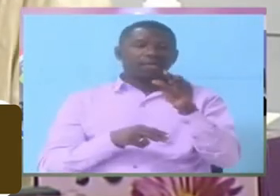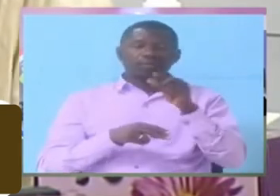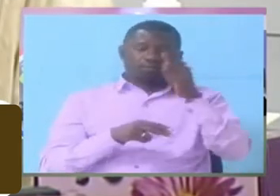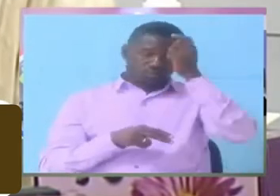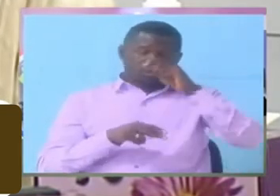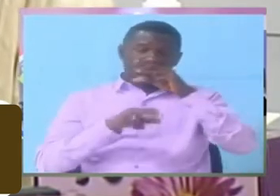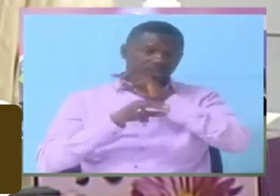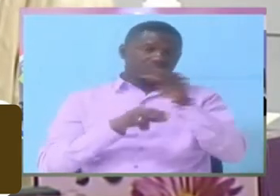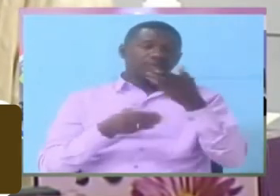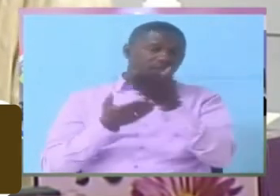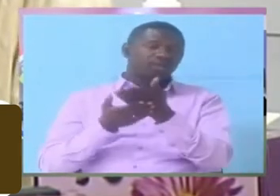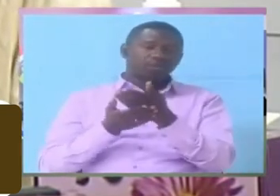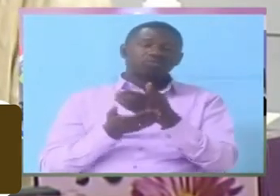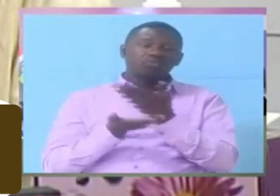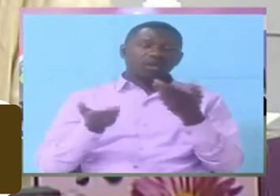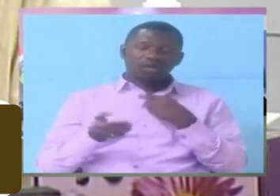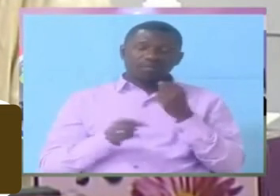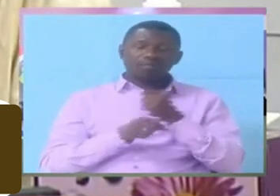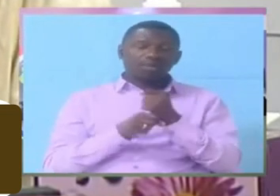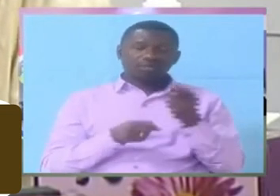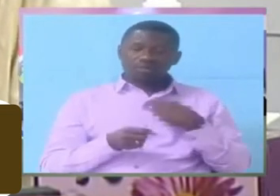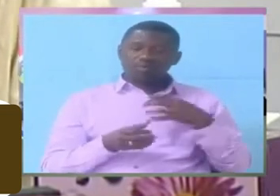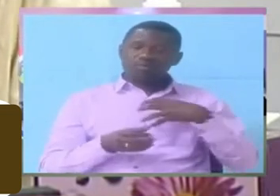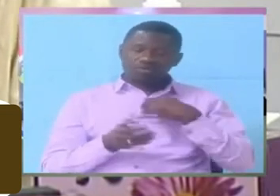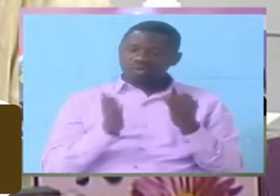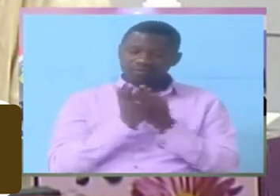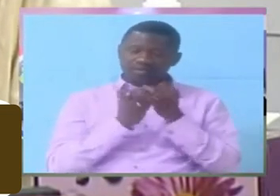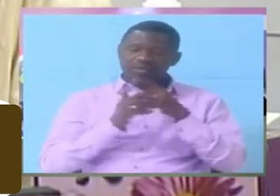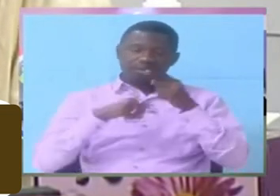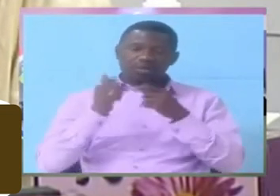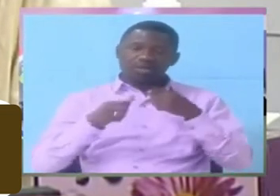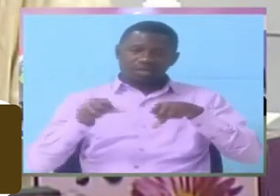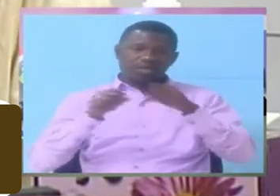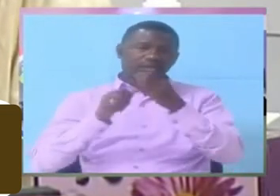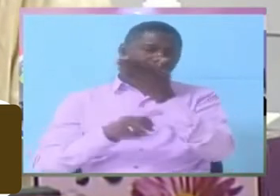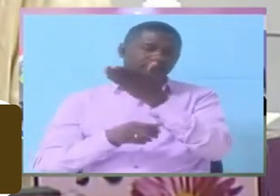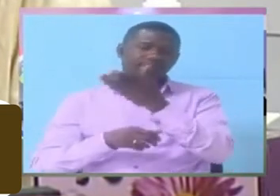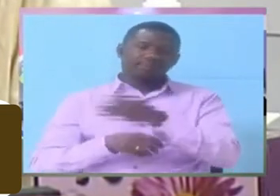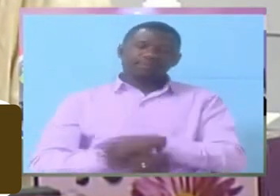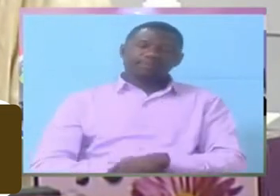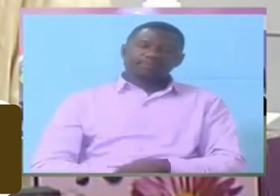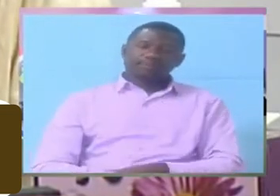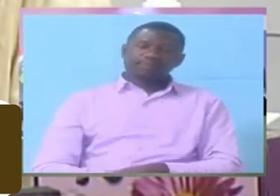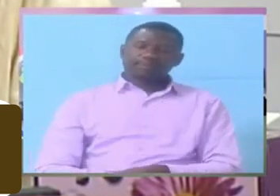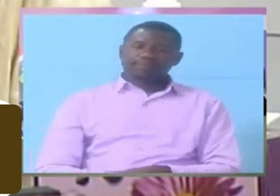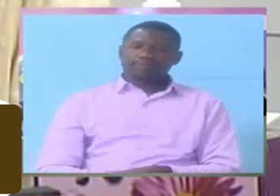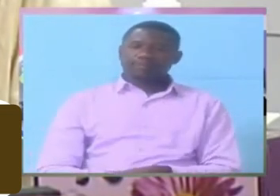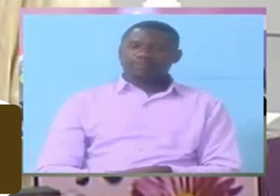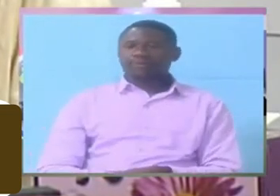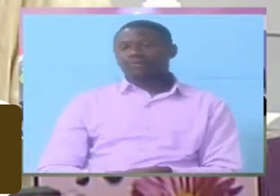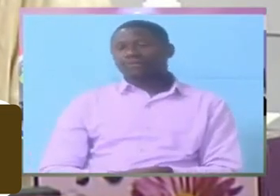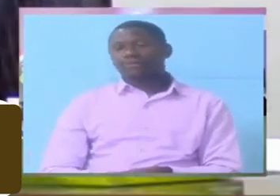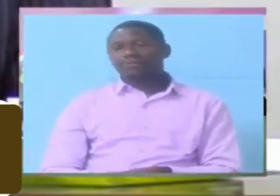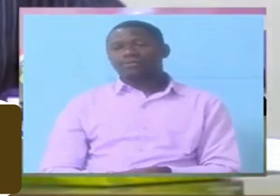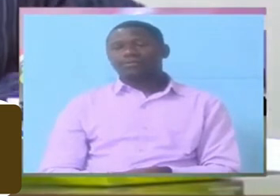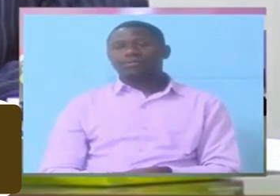mfana hakilo borta nyina kanko ari martin la kuma kangoluto ay nyum foko biri muta ye sambaba ra police cordaleto so wala nan hakilo